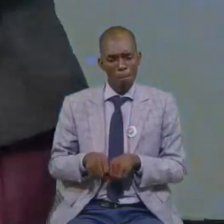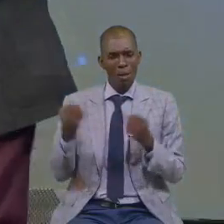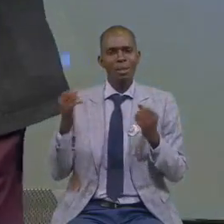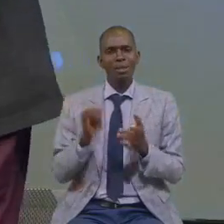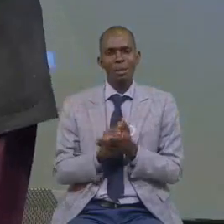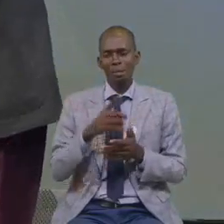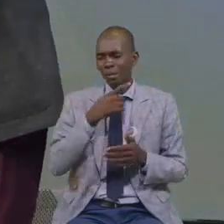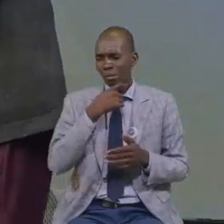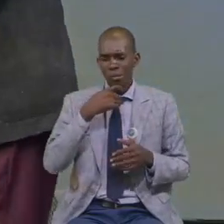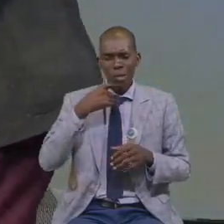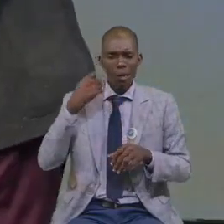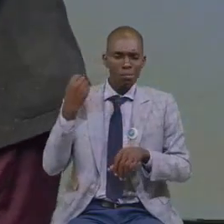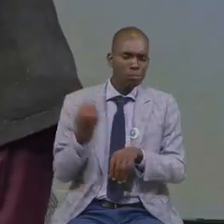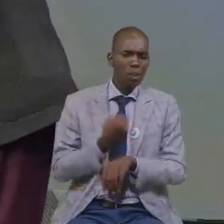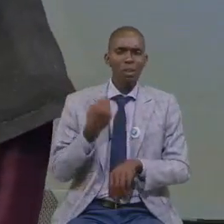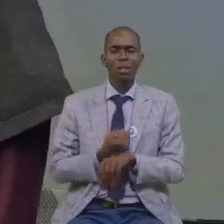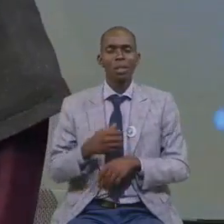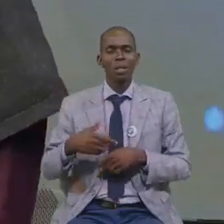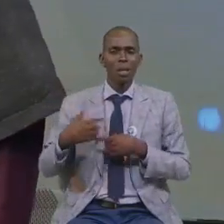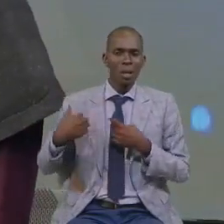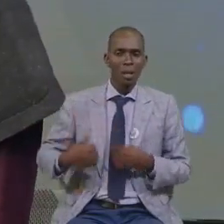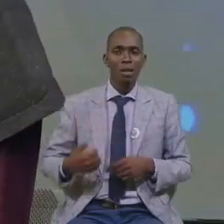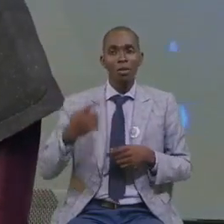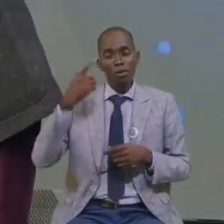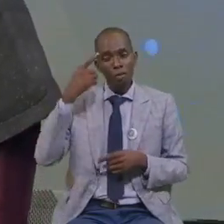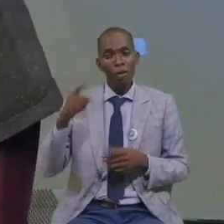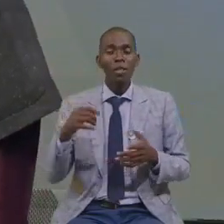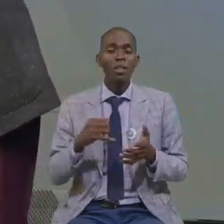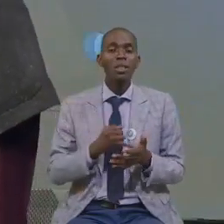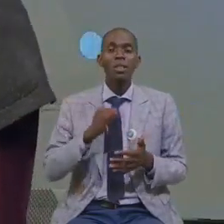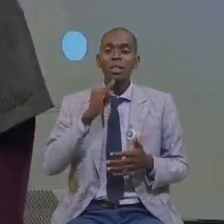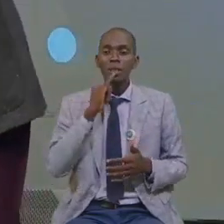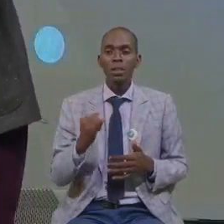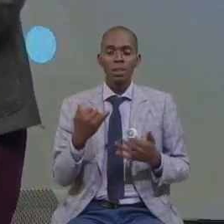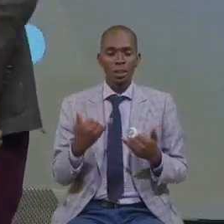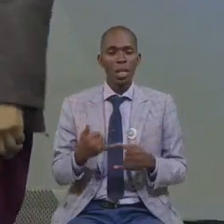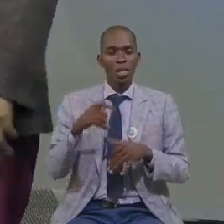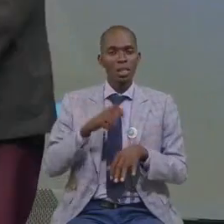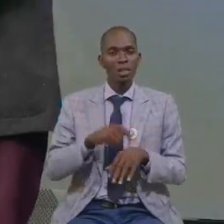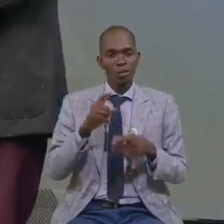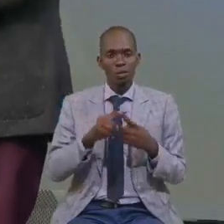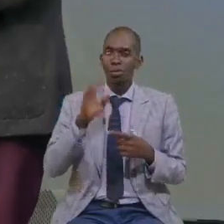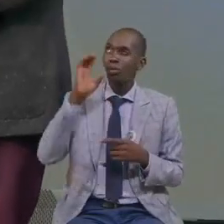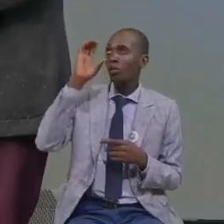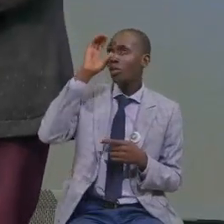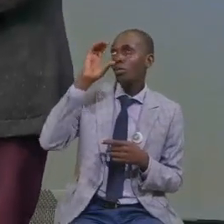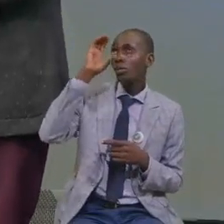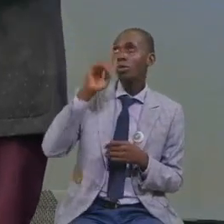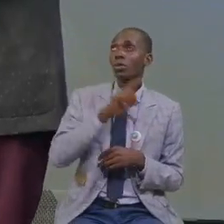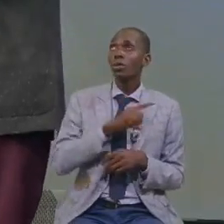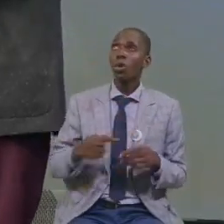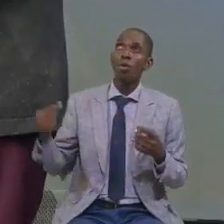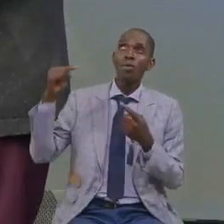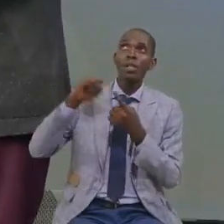cultivate that fallow ground, for it is time to seek the Lord till he come